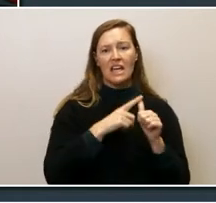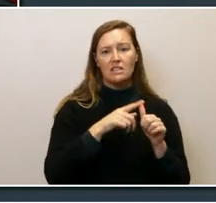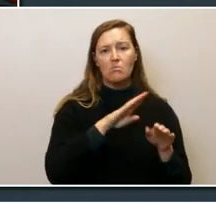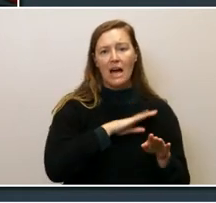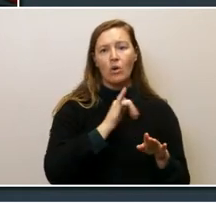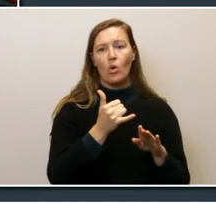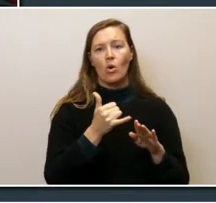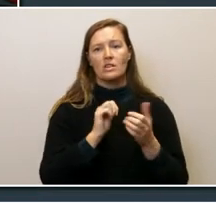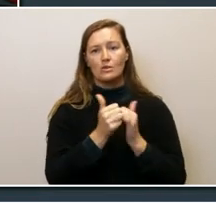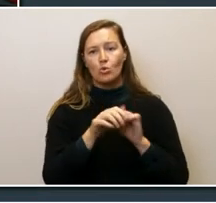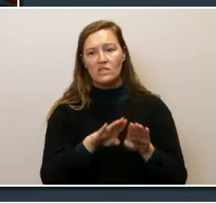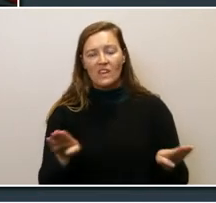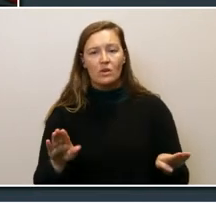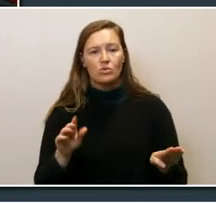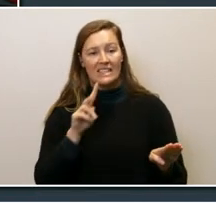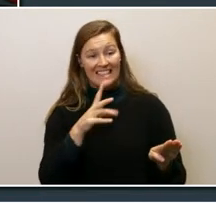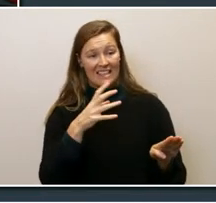on our sports fields or anywhere,